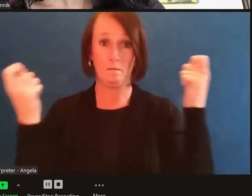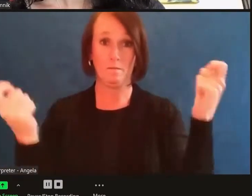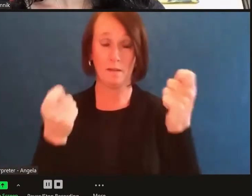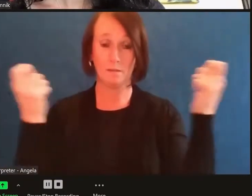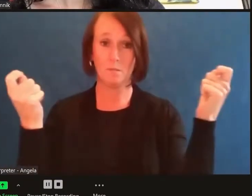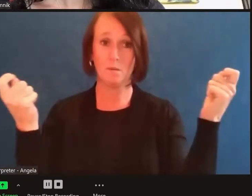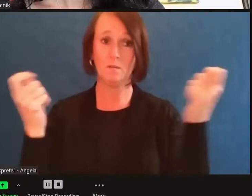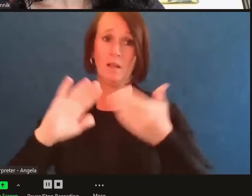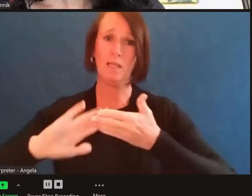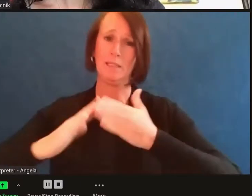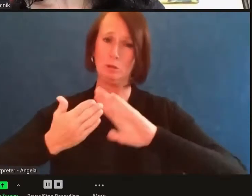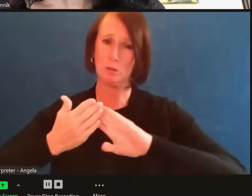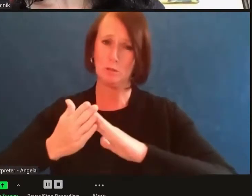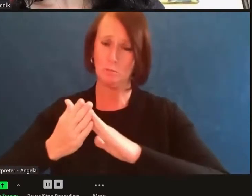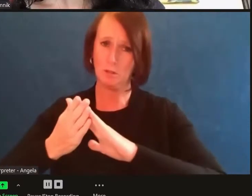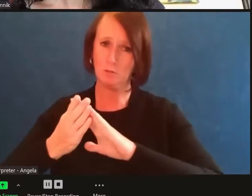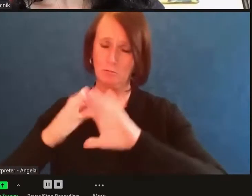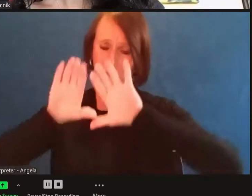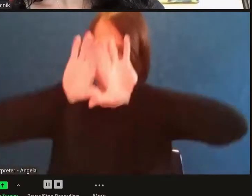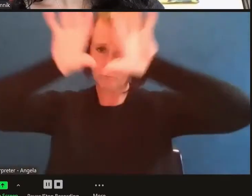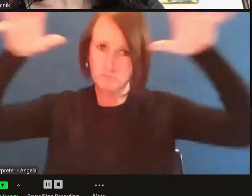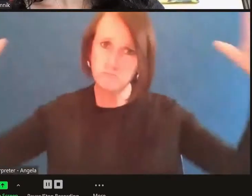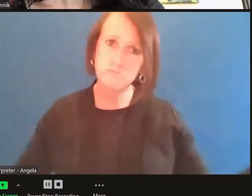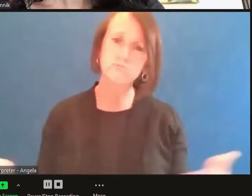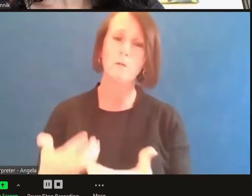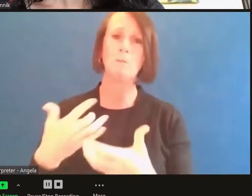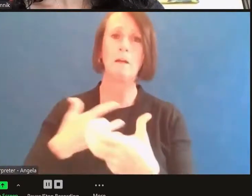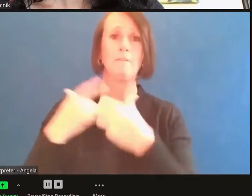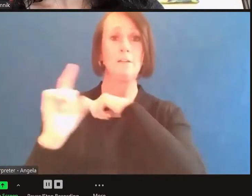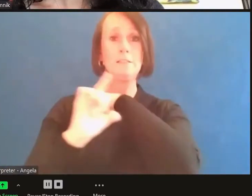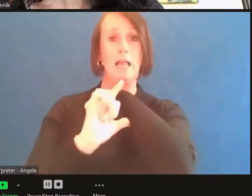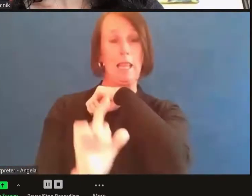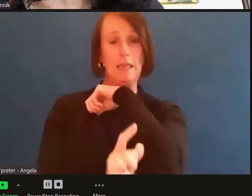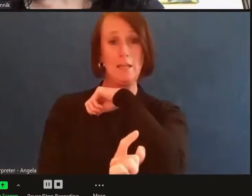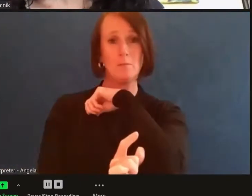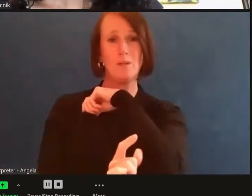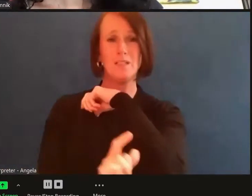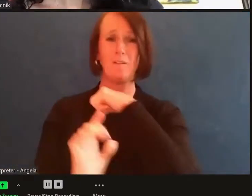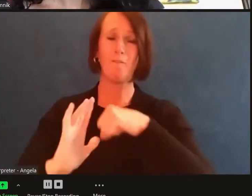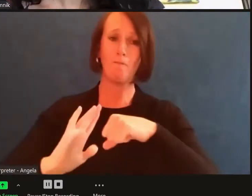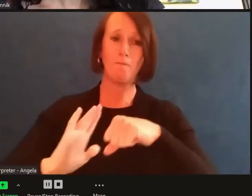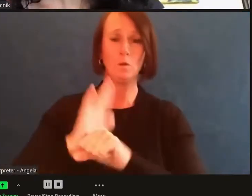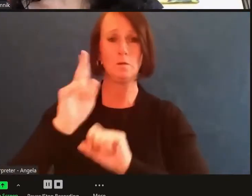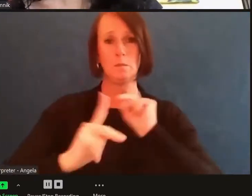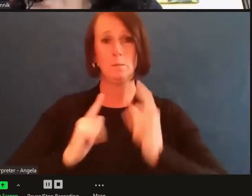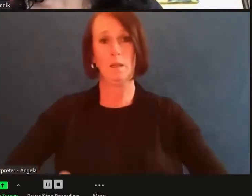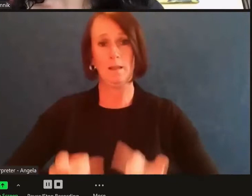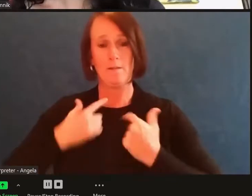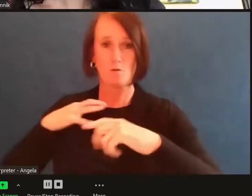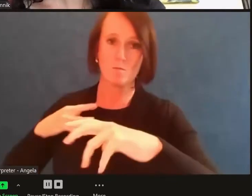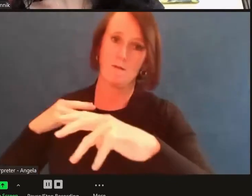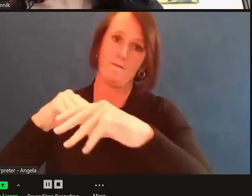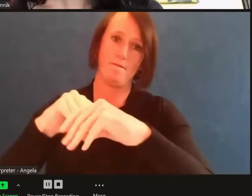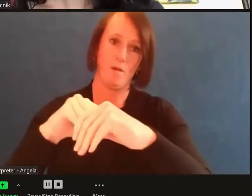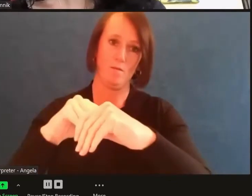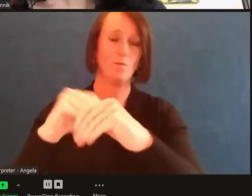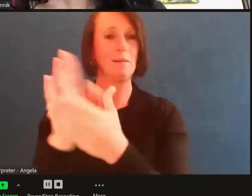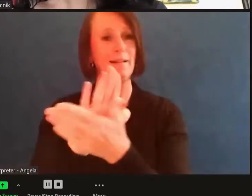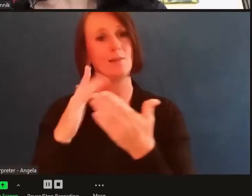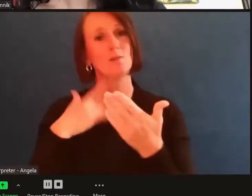community project, and it just feels like the whole city is involved with it. It's just such a delight to be there, and I wish I could be there in person, to be having a cup of tea